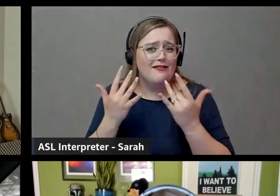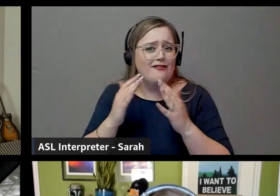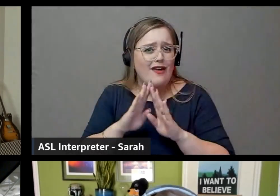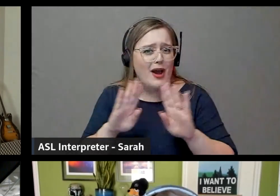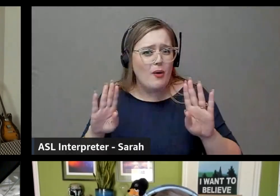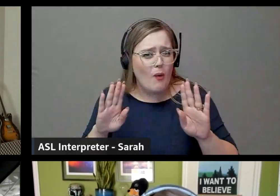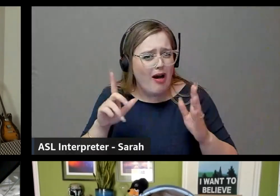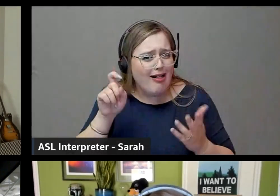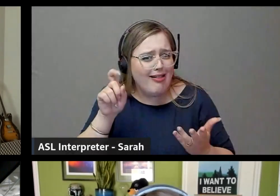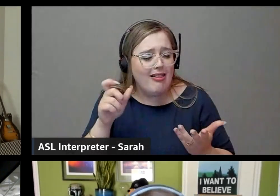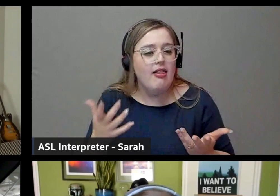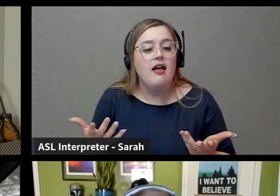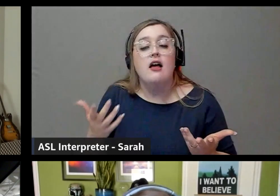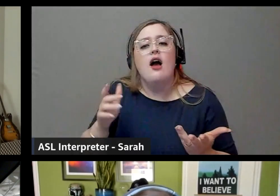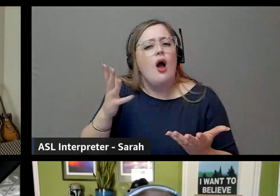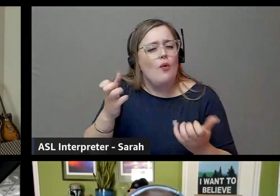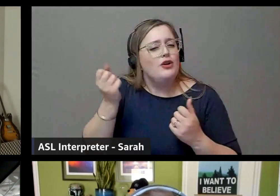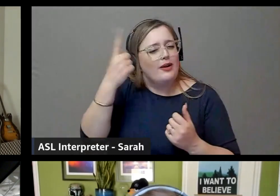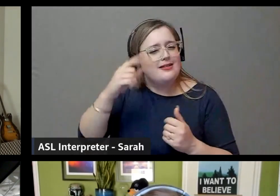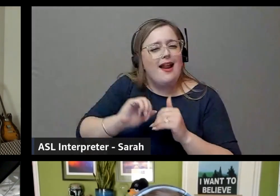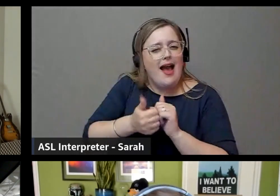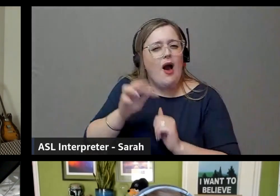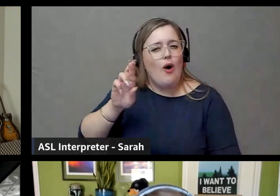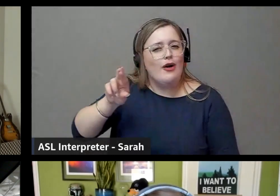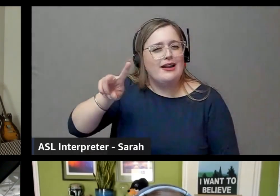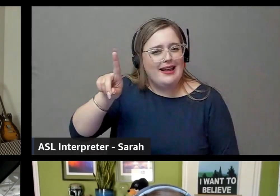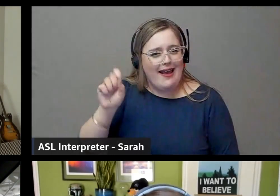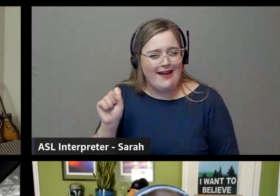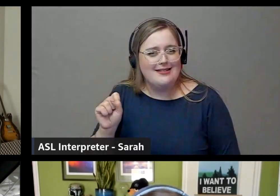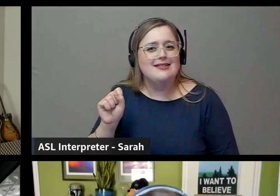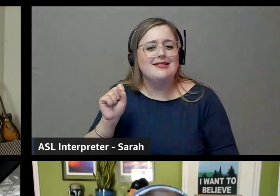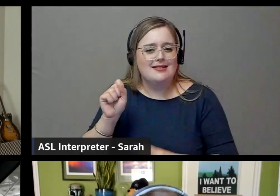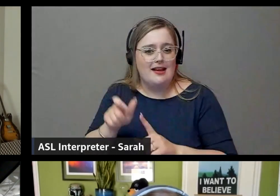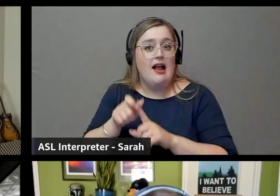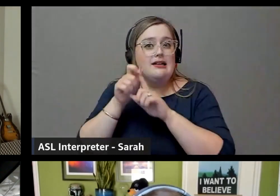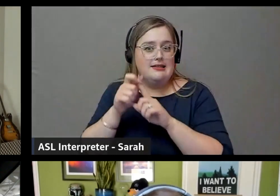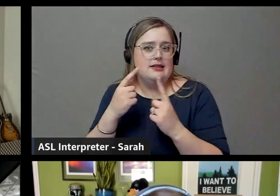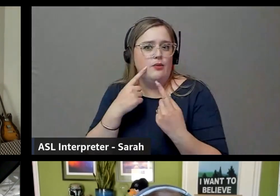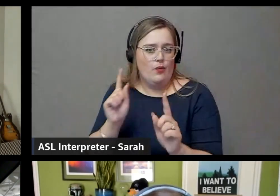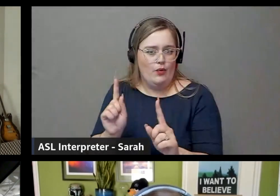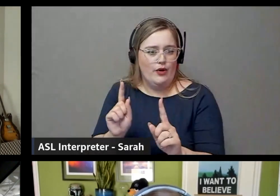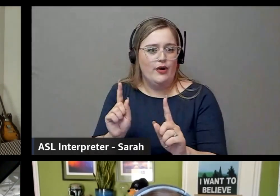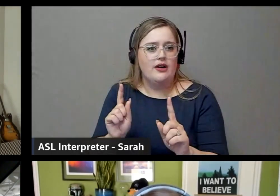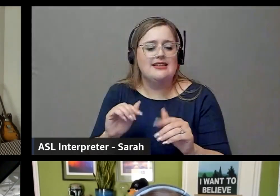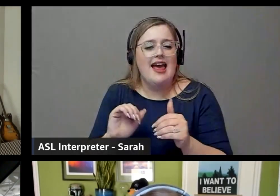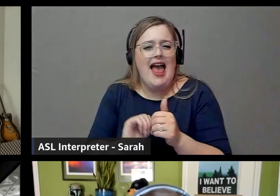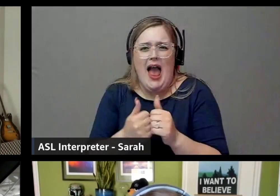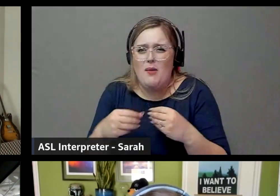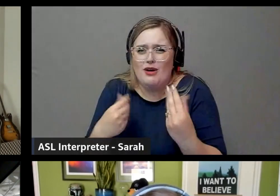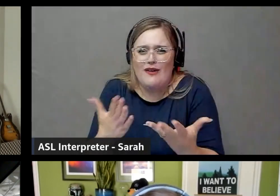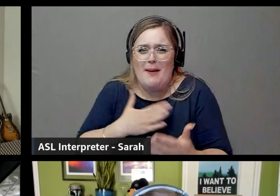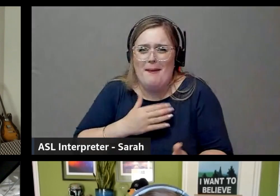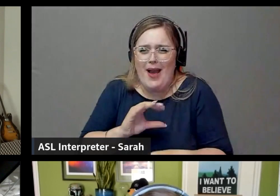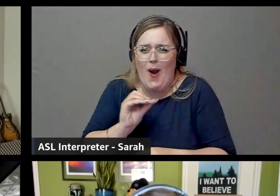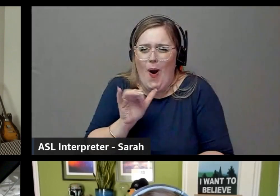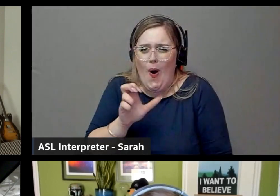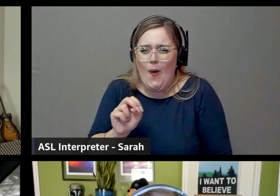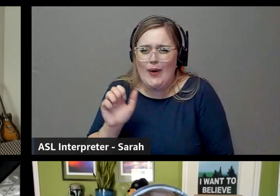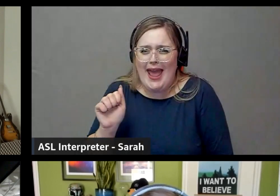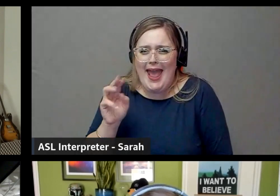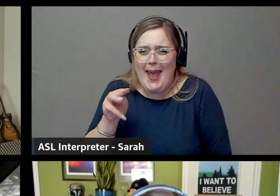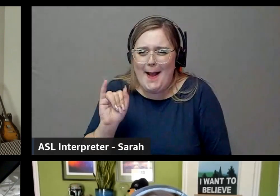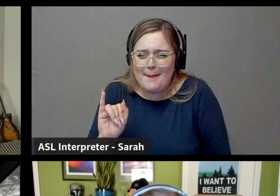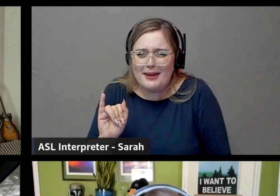this is so you understand how RDS Custom works. Okay. And how can I even provide my own AMI, which could have anything on it,